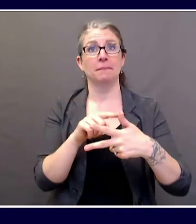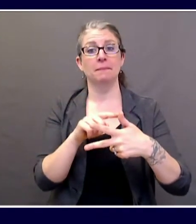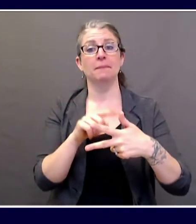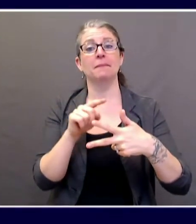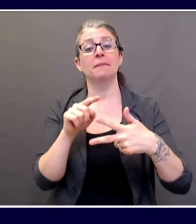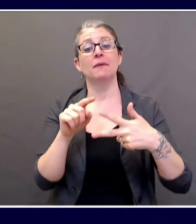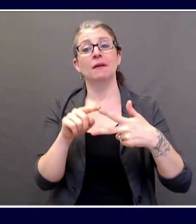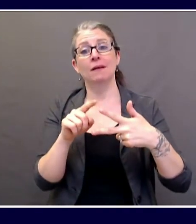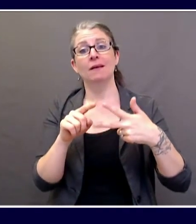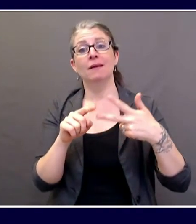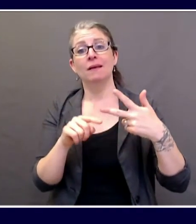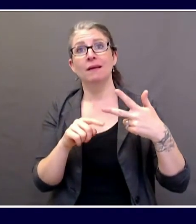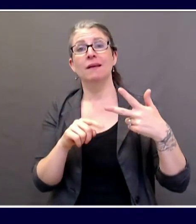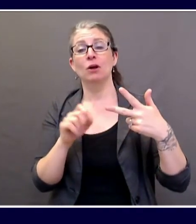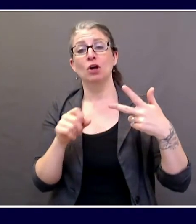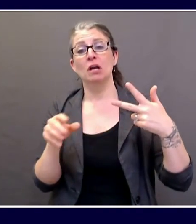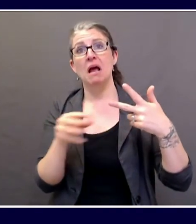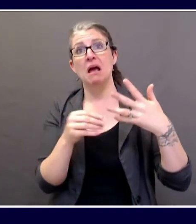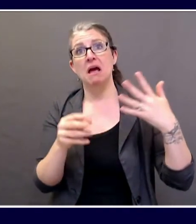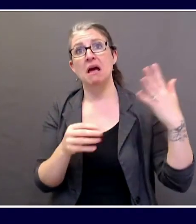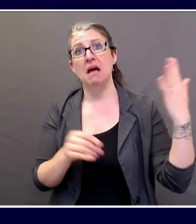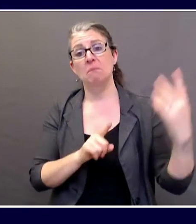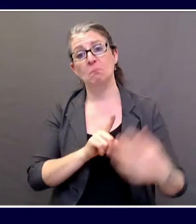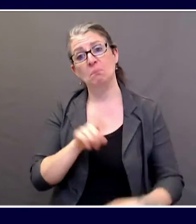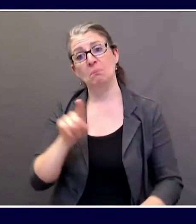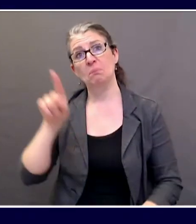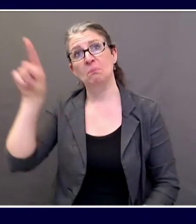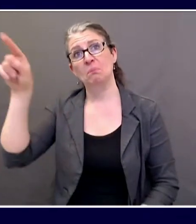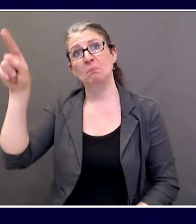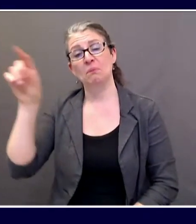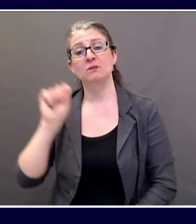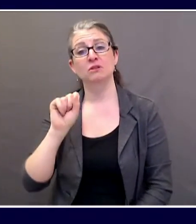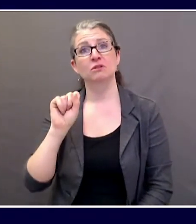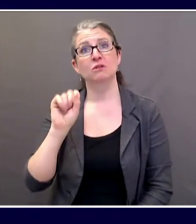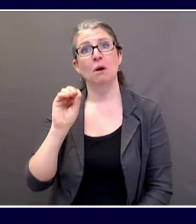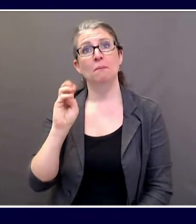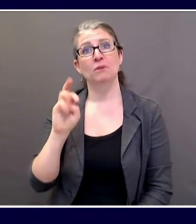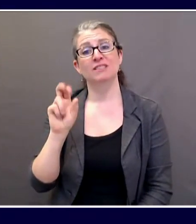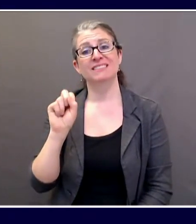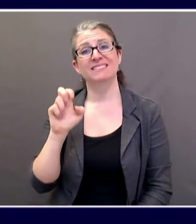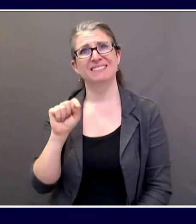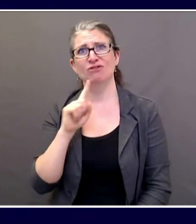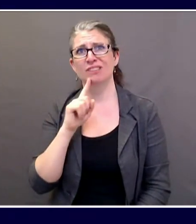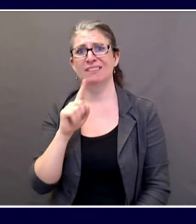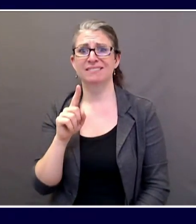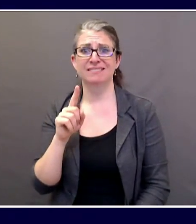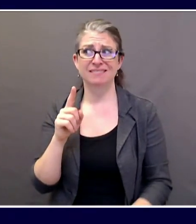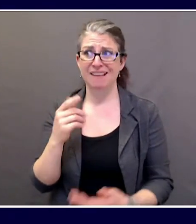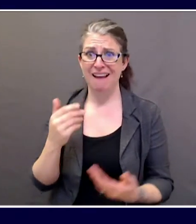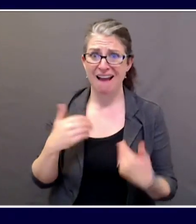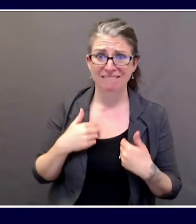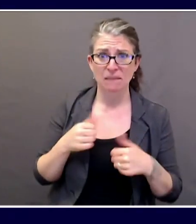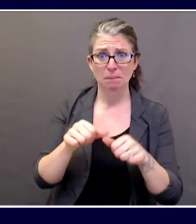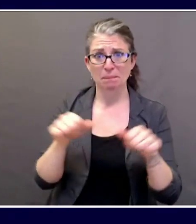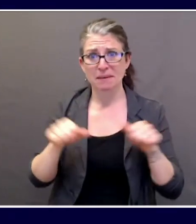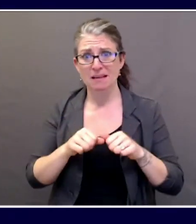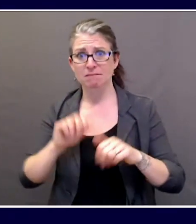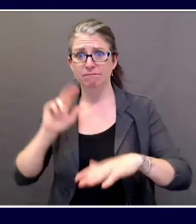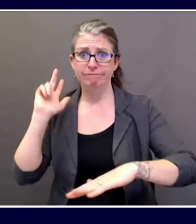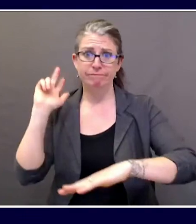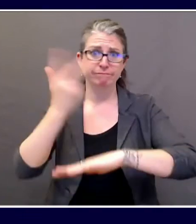ideal site, and that's the main reason. We also have spoken with healthcare providers there on the ground